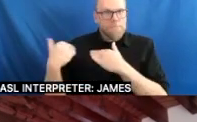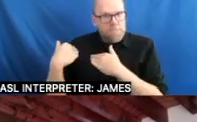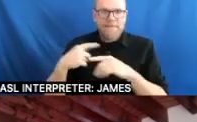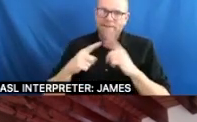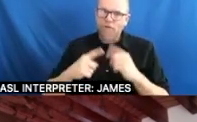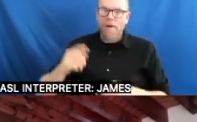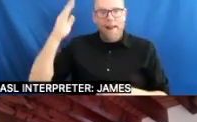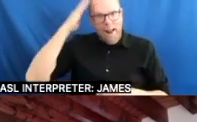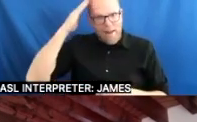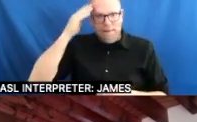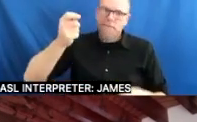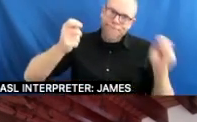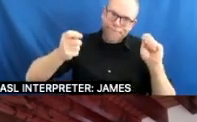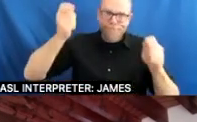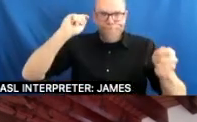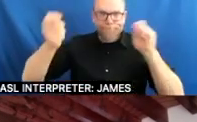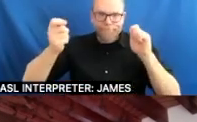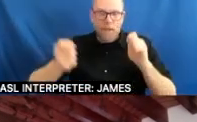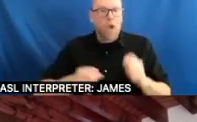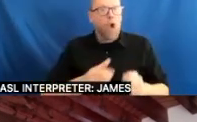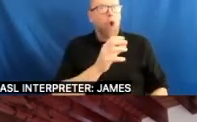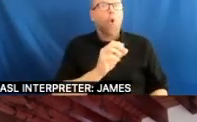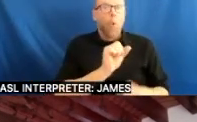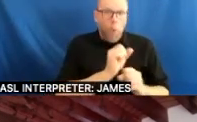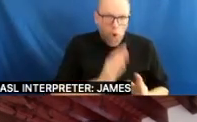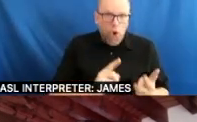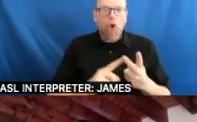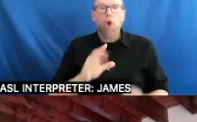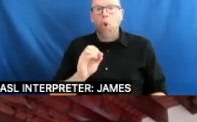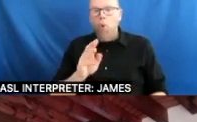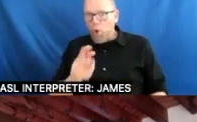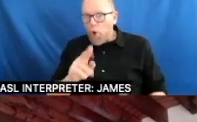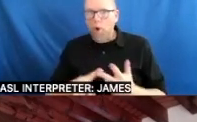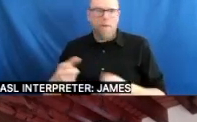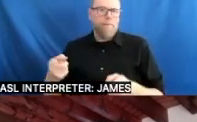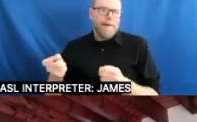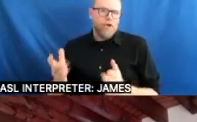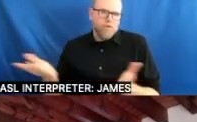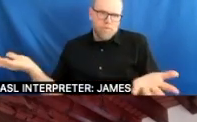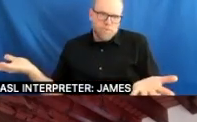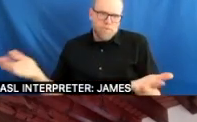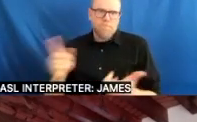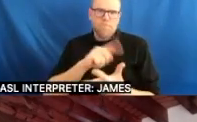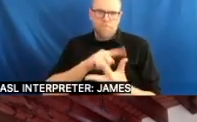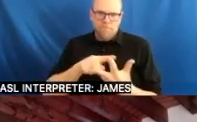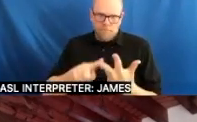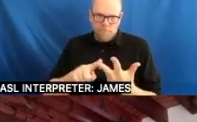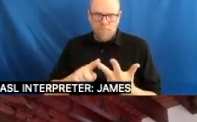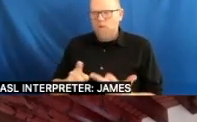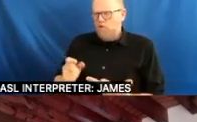also owners, but they're also managers. So let's take the example of raising wages.